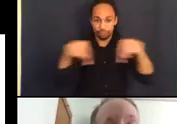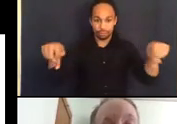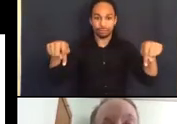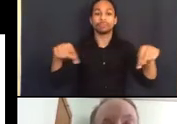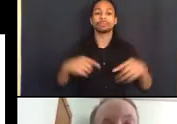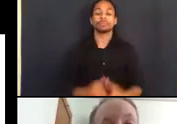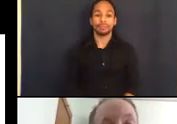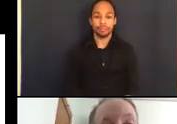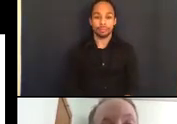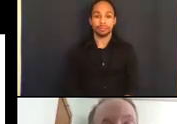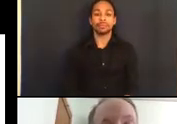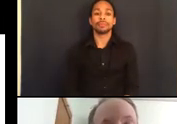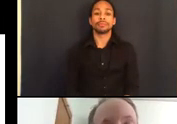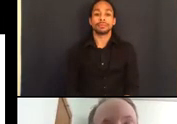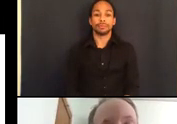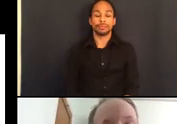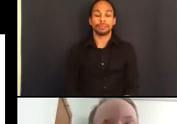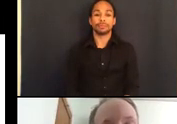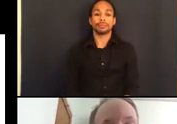www.healthjusticecommons.org. Next slide, please.